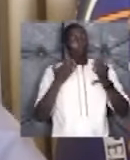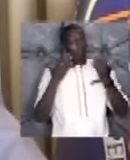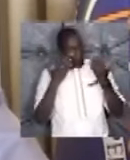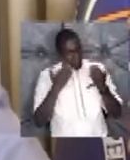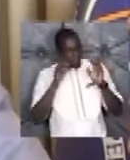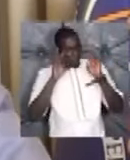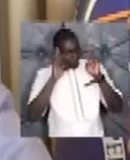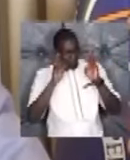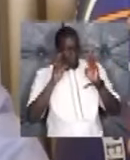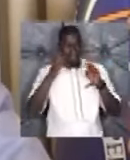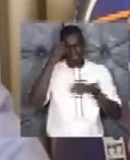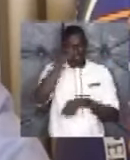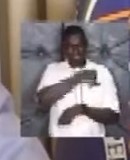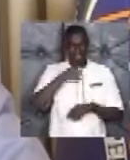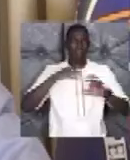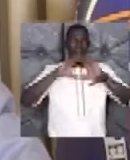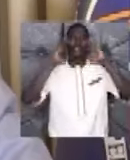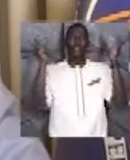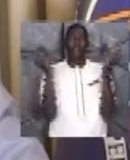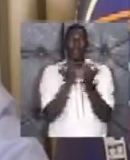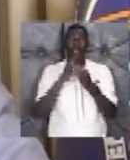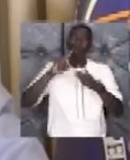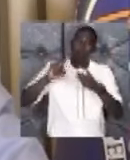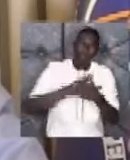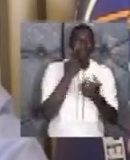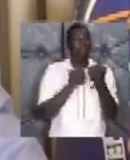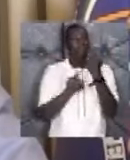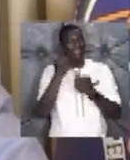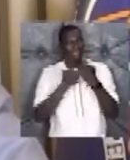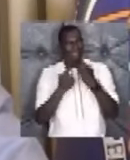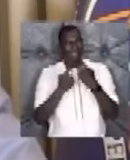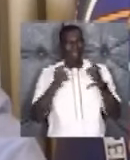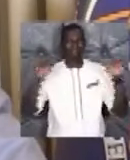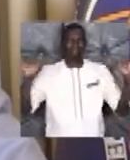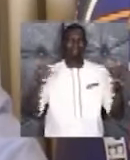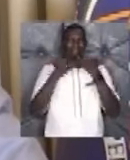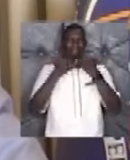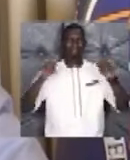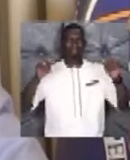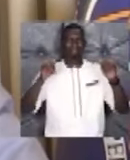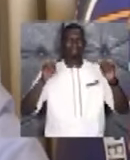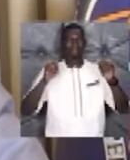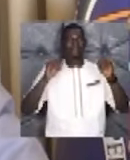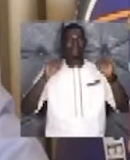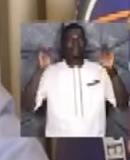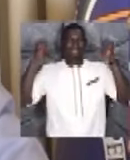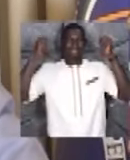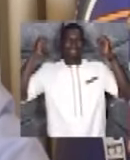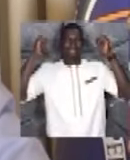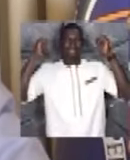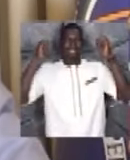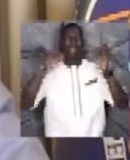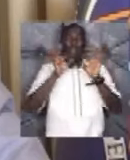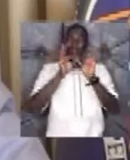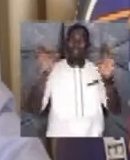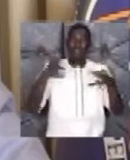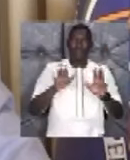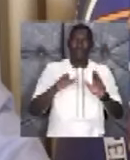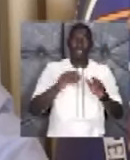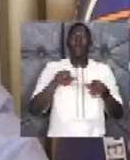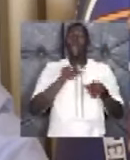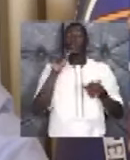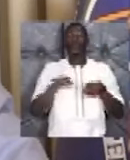May the Christian community once again celebrate Christmas peacefully and with lots